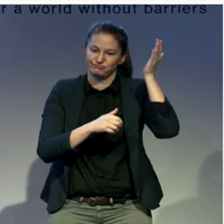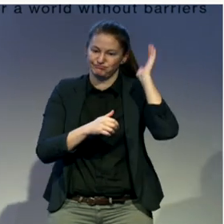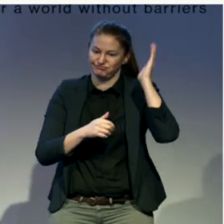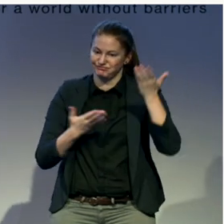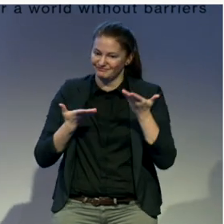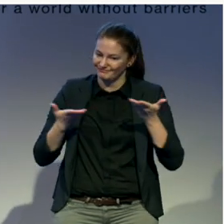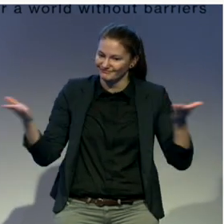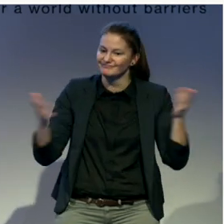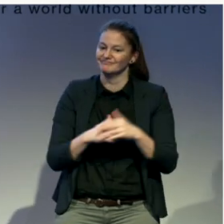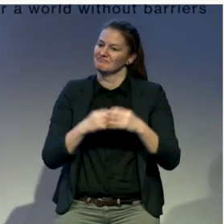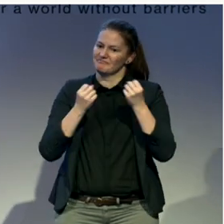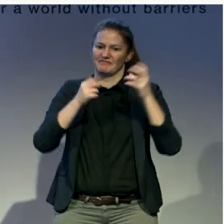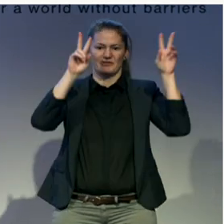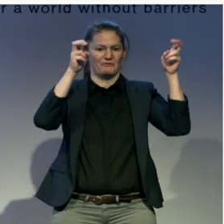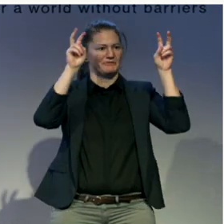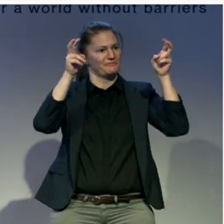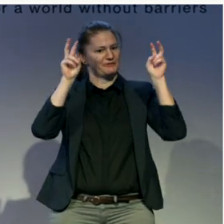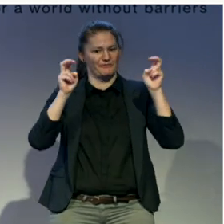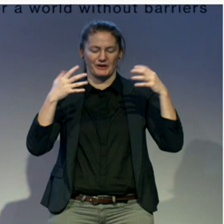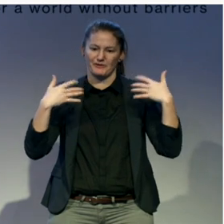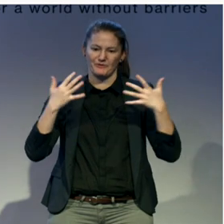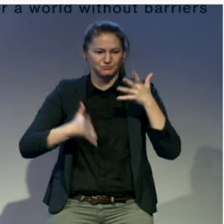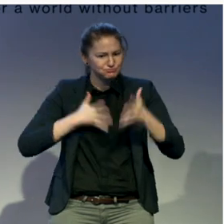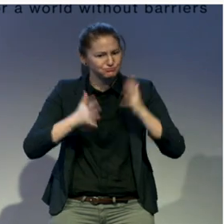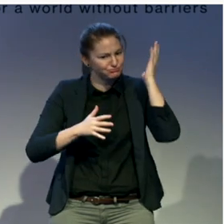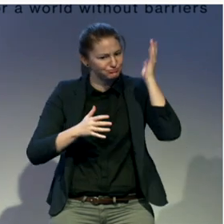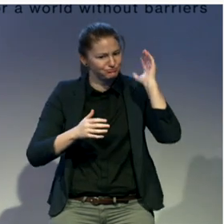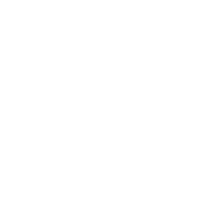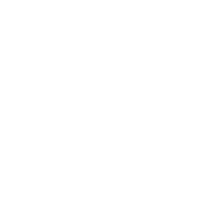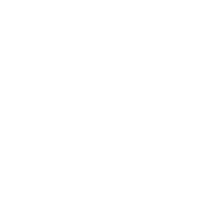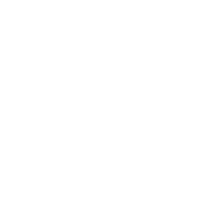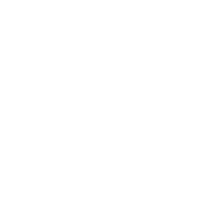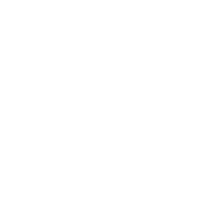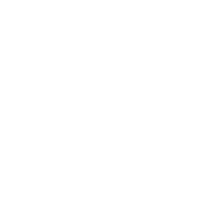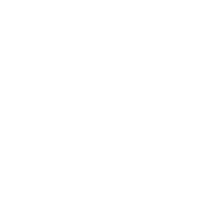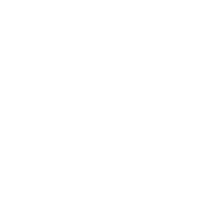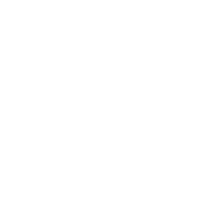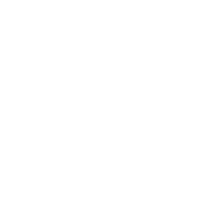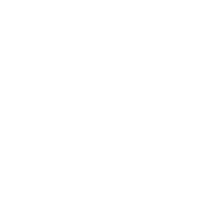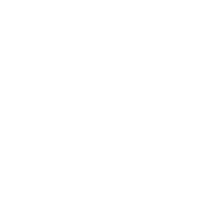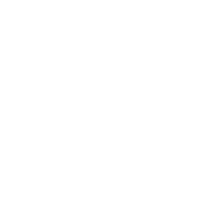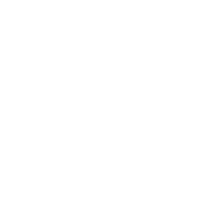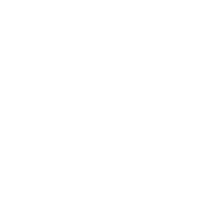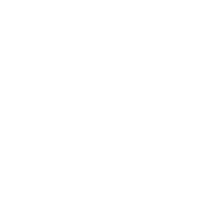table. And I think that it is well discussed. Thank you so much. Thank you.